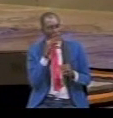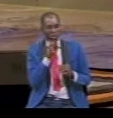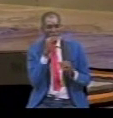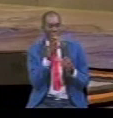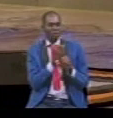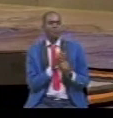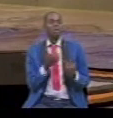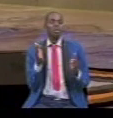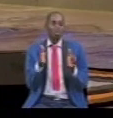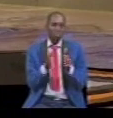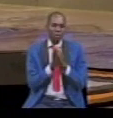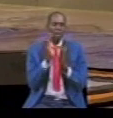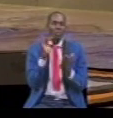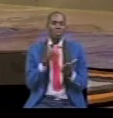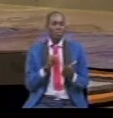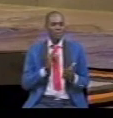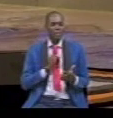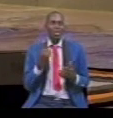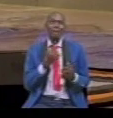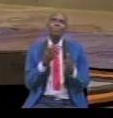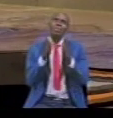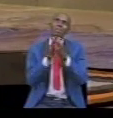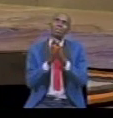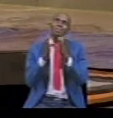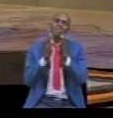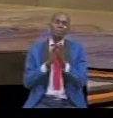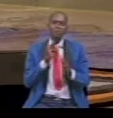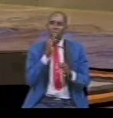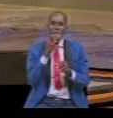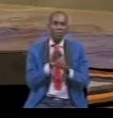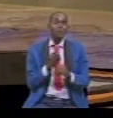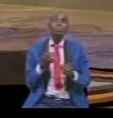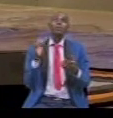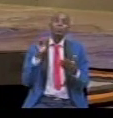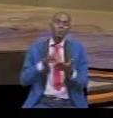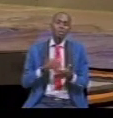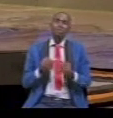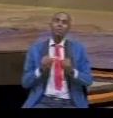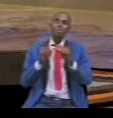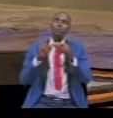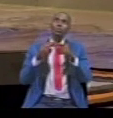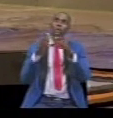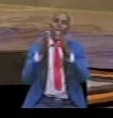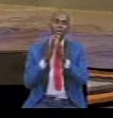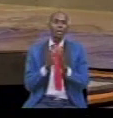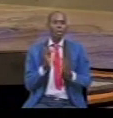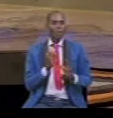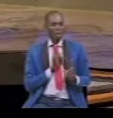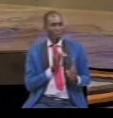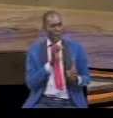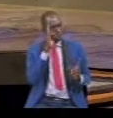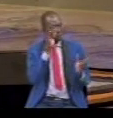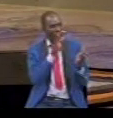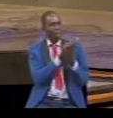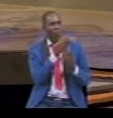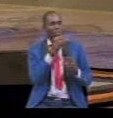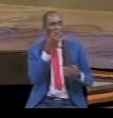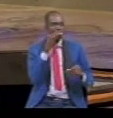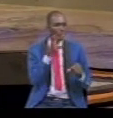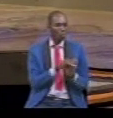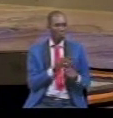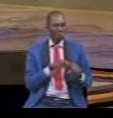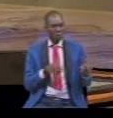again. I've demanded, I've not got, demand it again. I held on to the promises I didn't